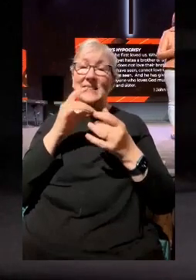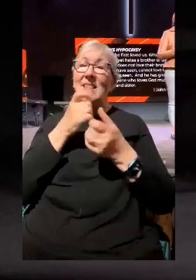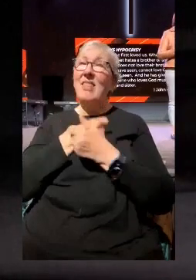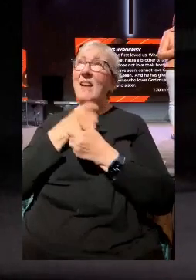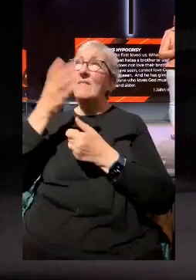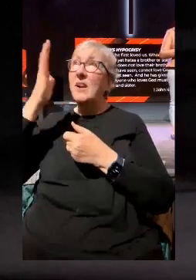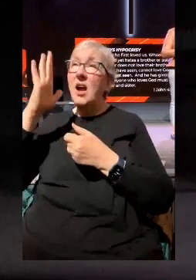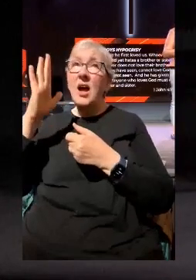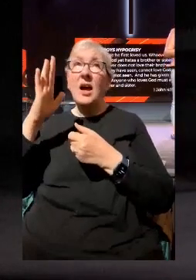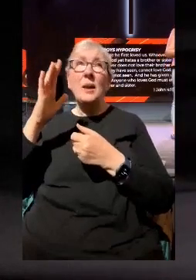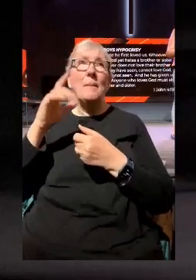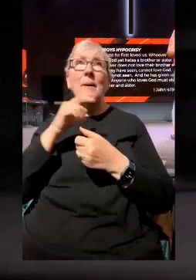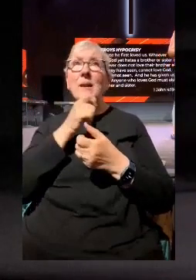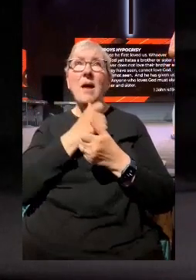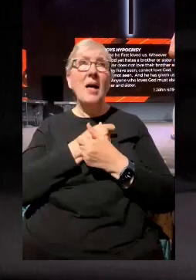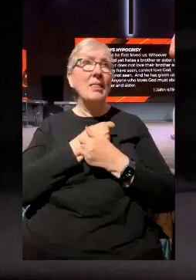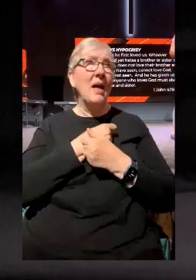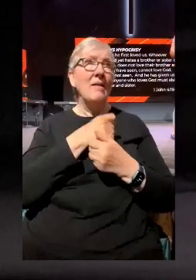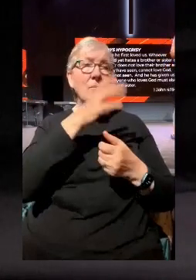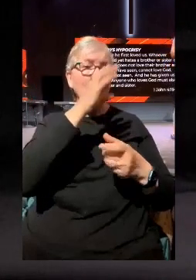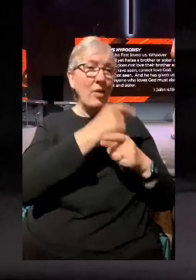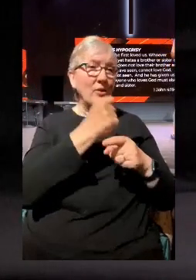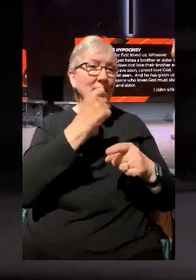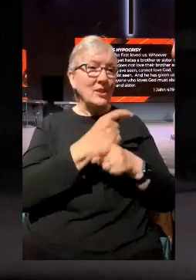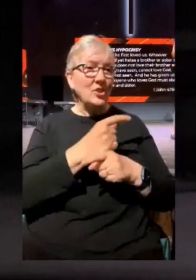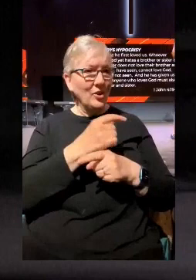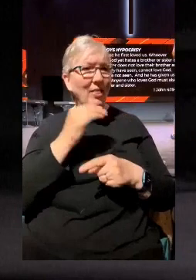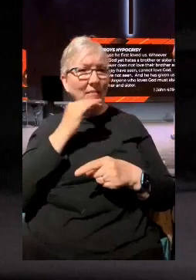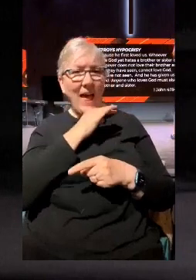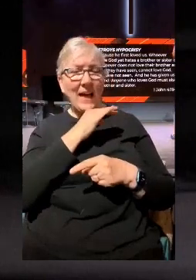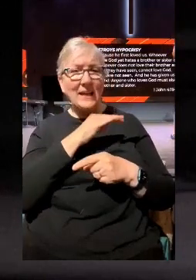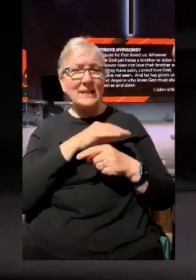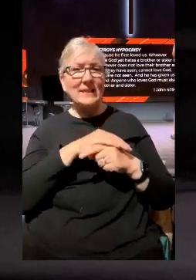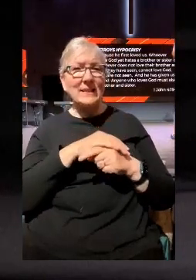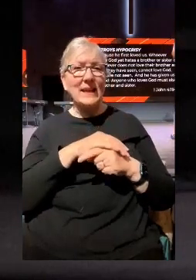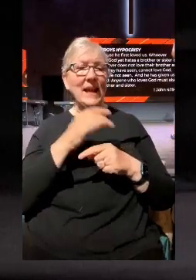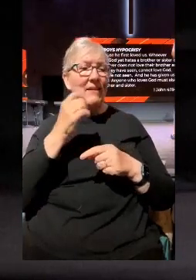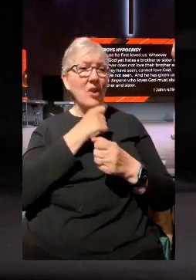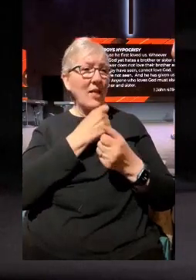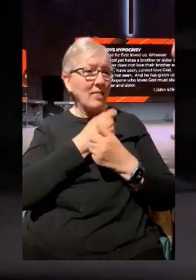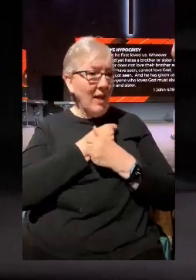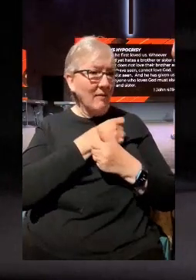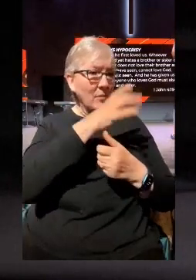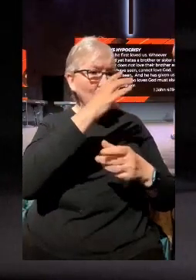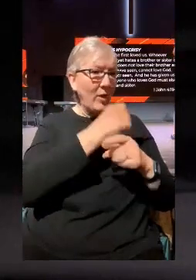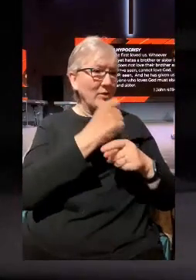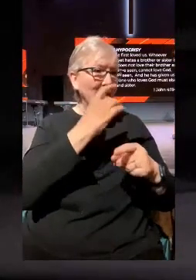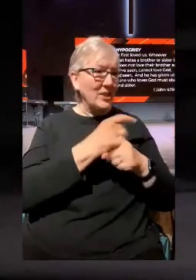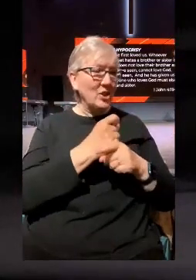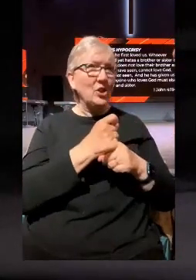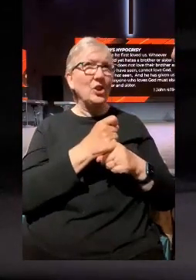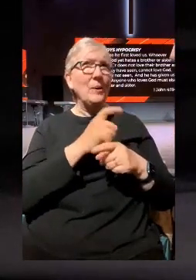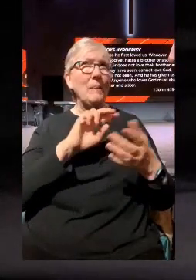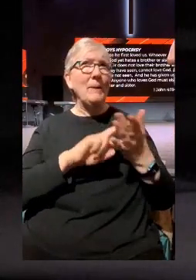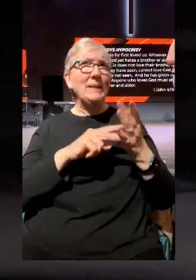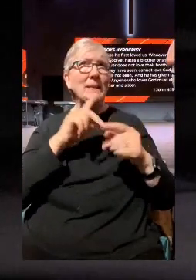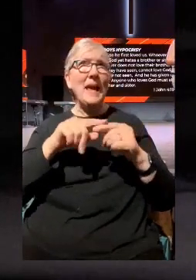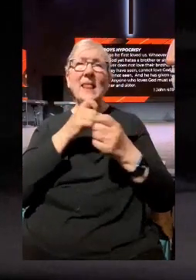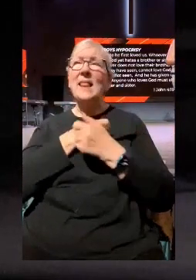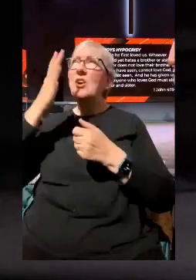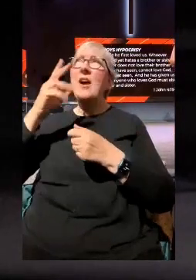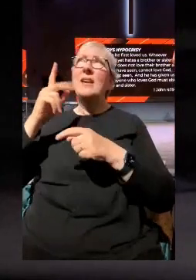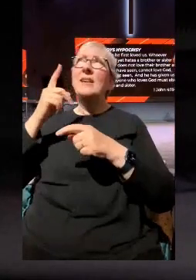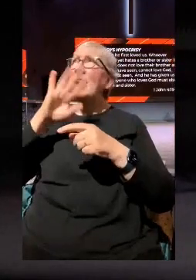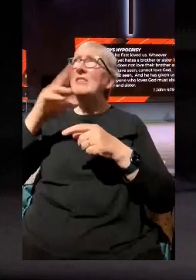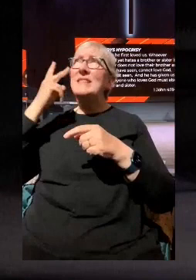whoever does not love their brother and sister whom they have seen cannot love God whom they have not seen. And he has given us this command: anyone who